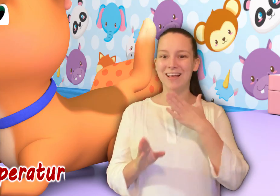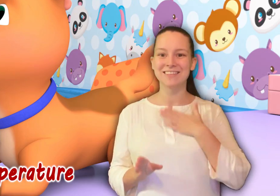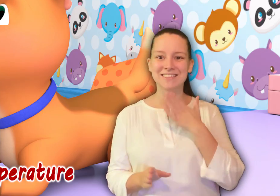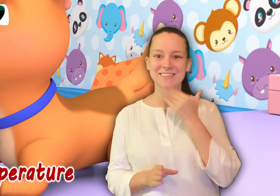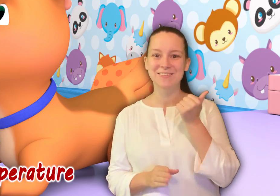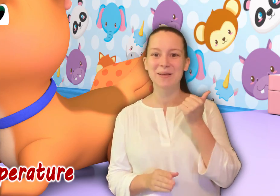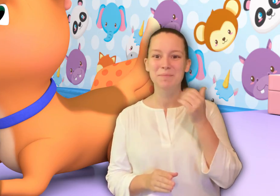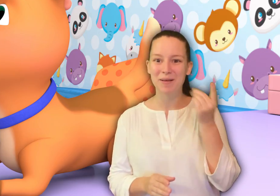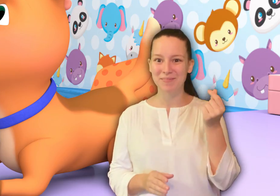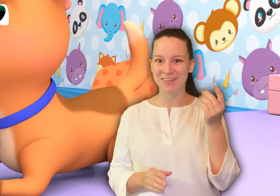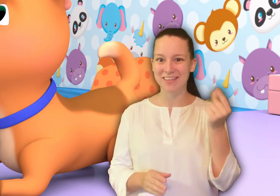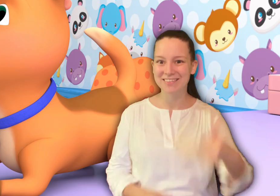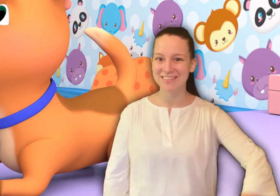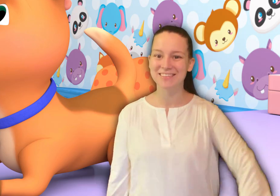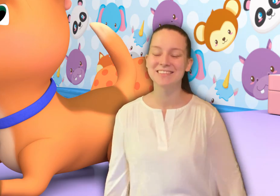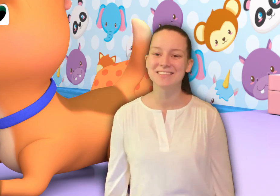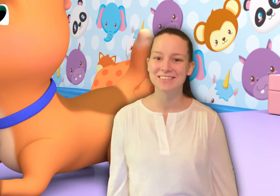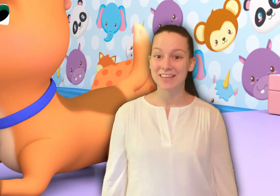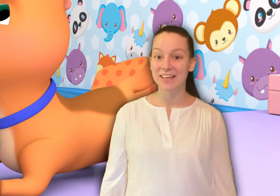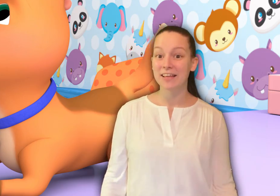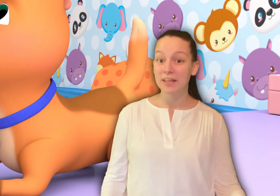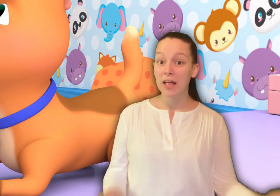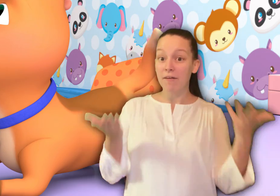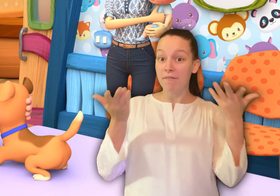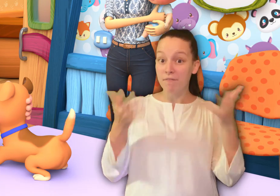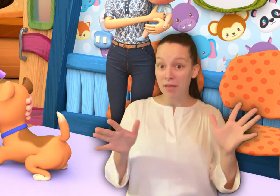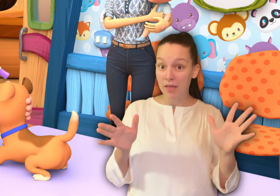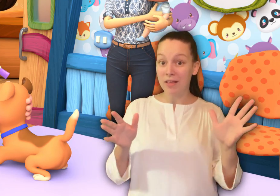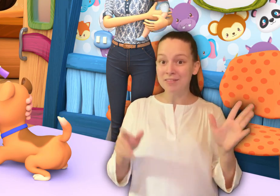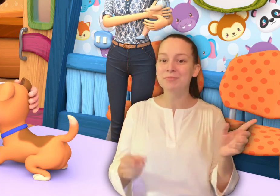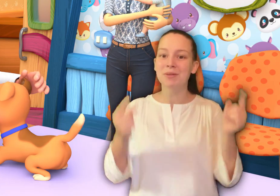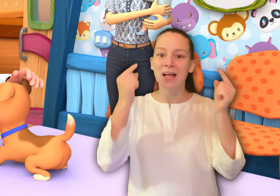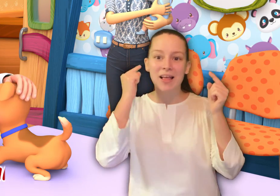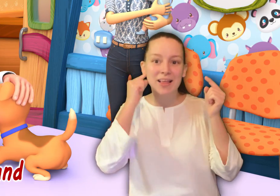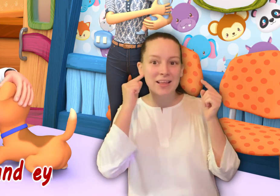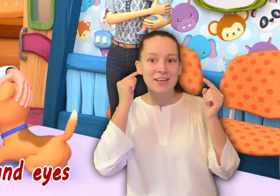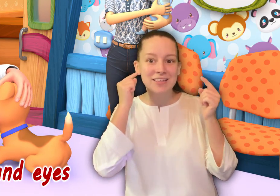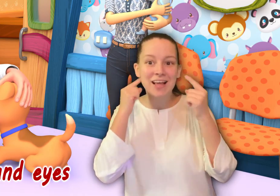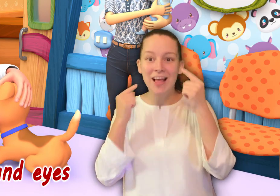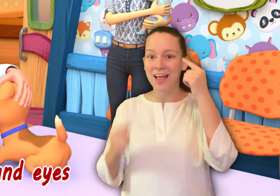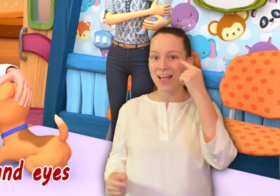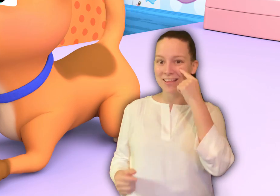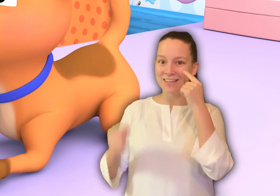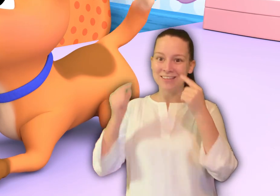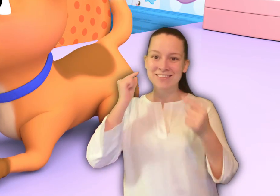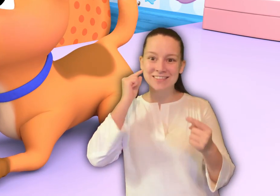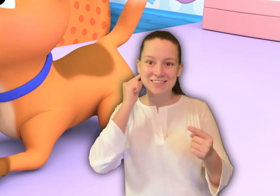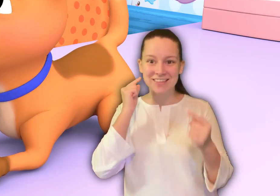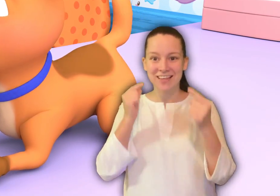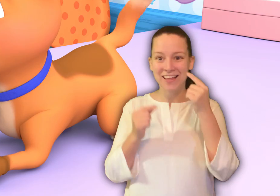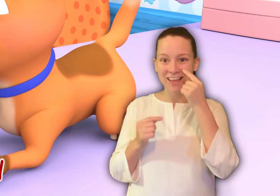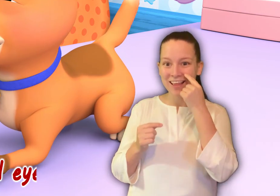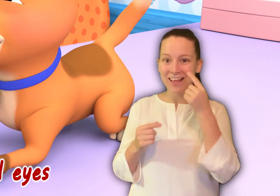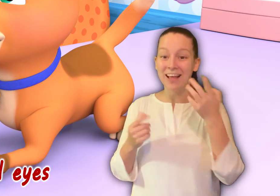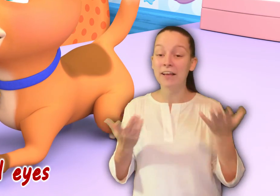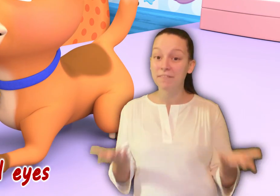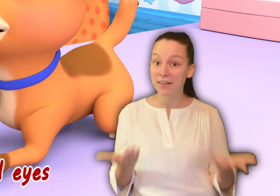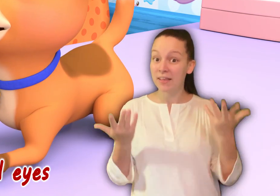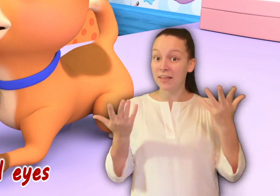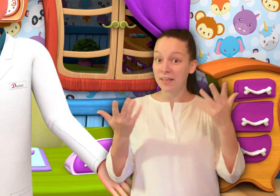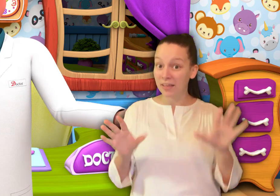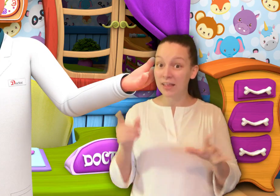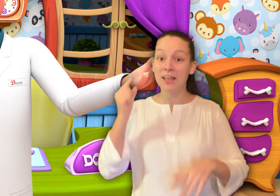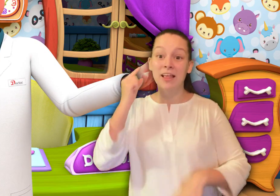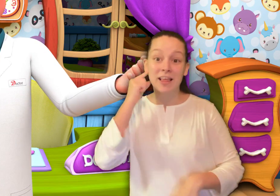the temperature my sweet puppy then he checked the ears and eyes ears and eyes ears